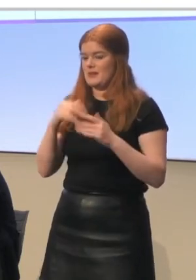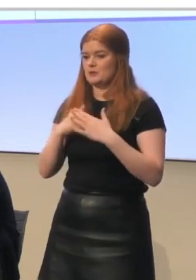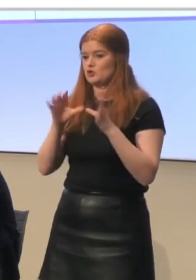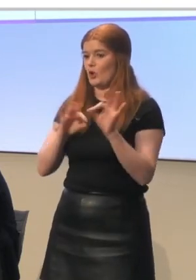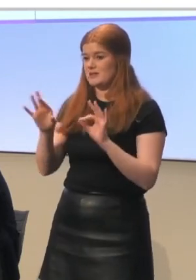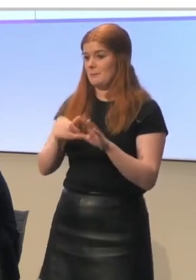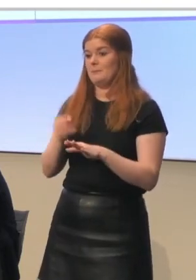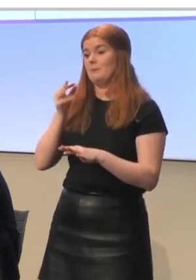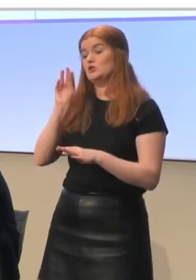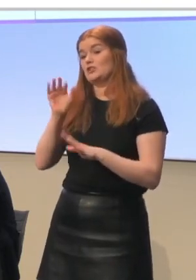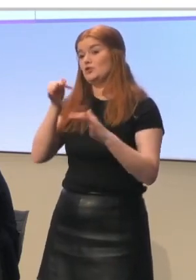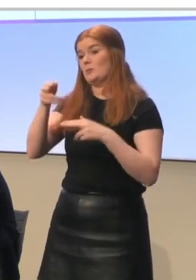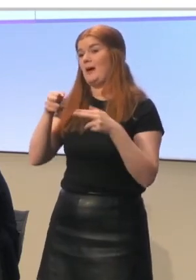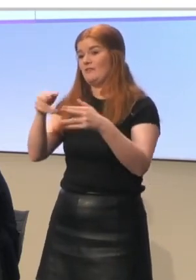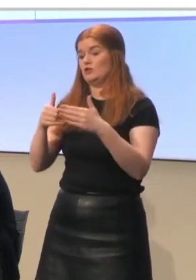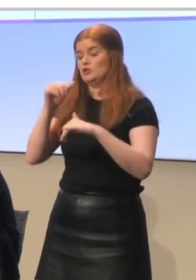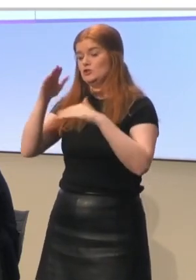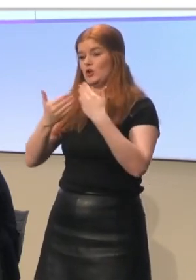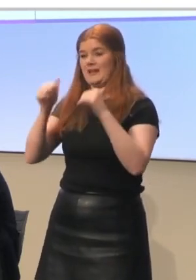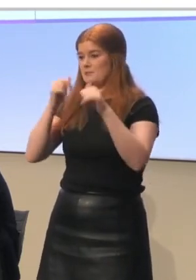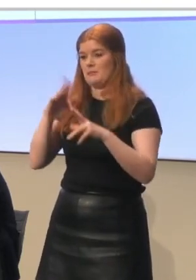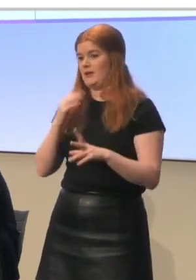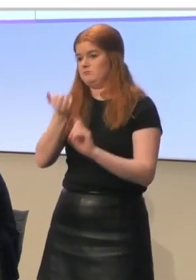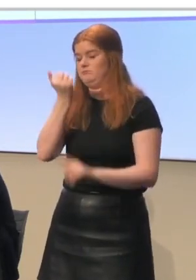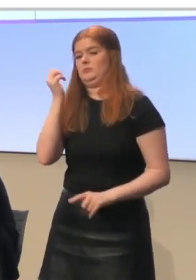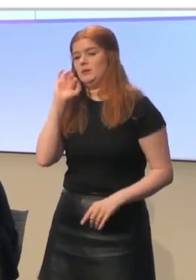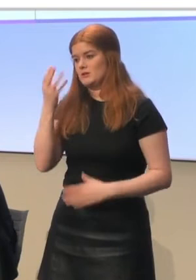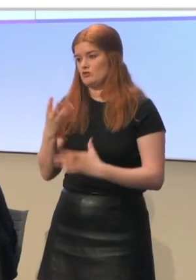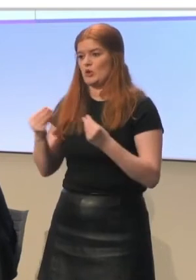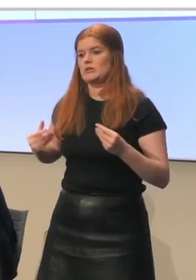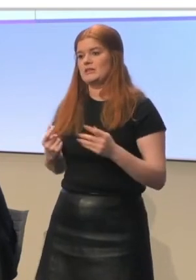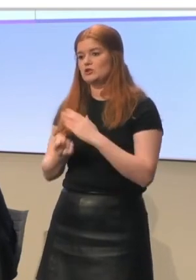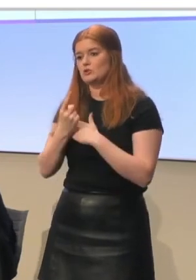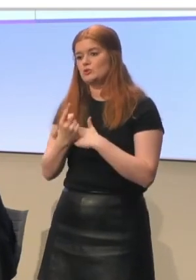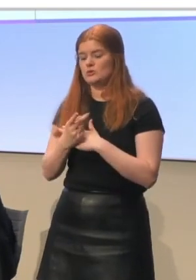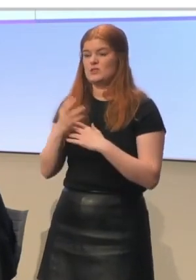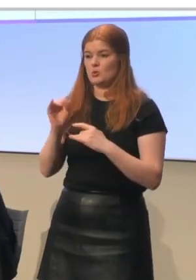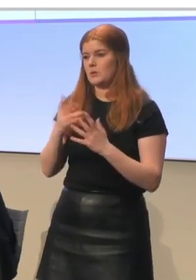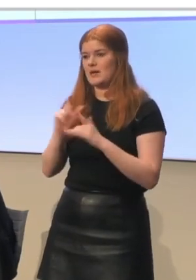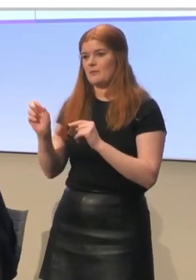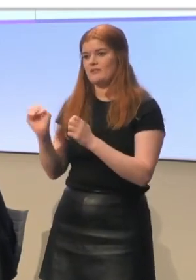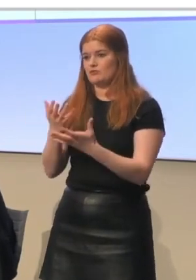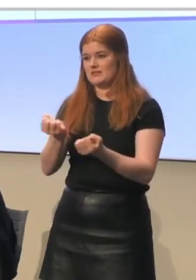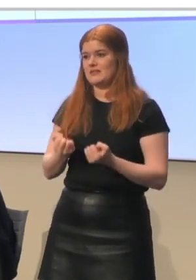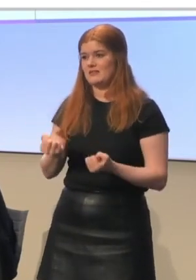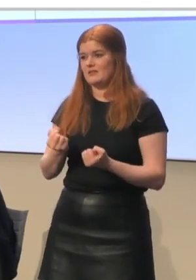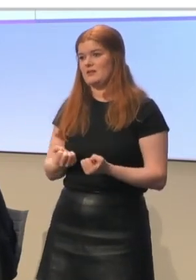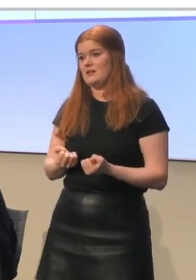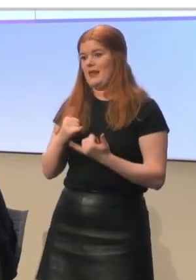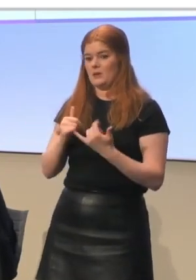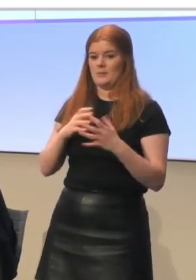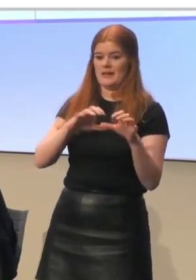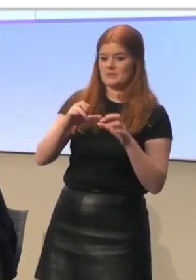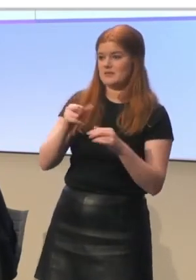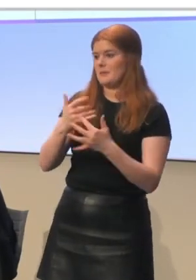potential pathways of young adults they might be able to take, and the kinds of provision they might get in terms of the intensity of the placement, the